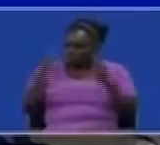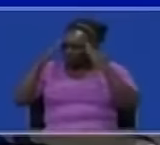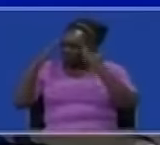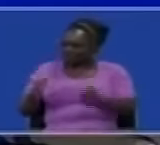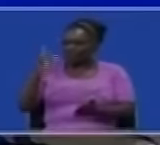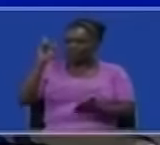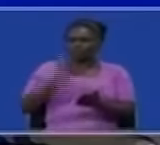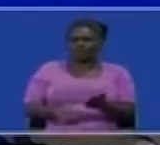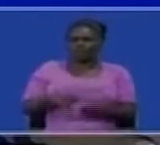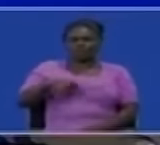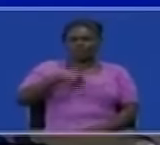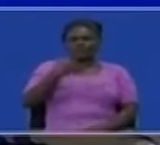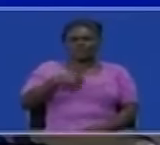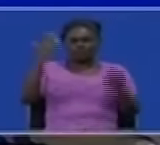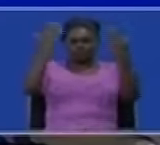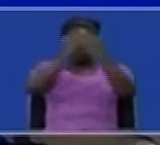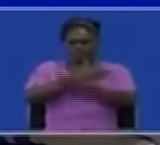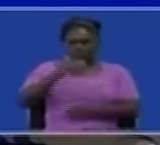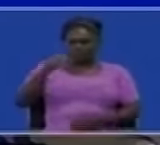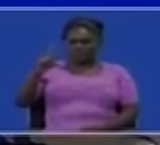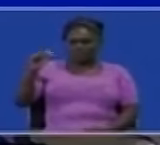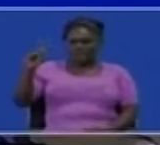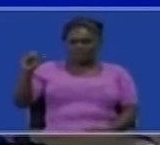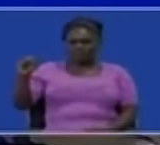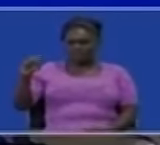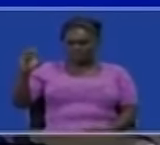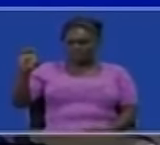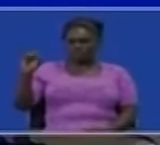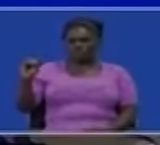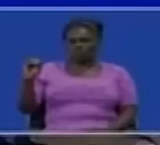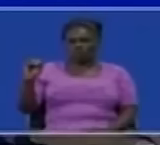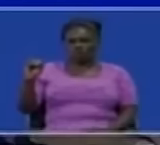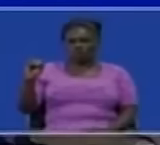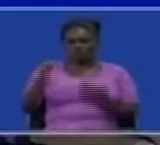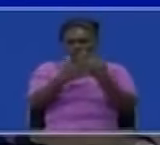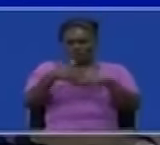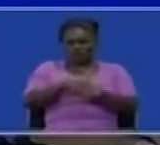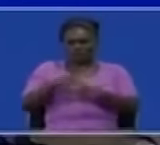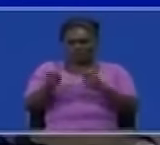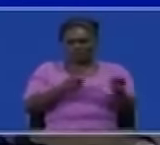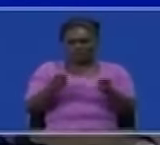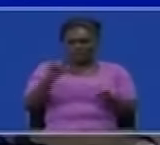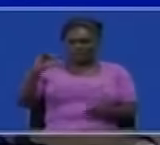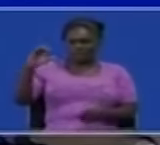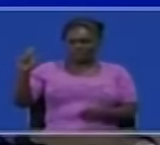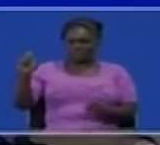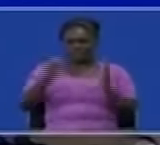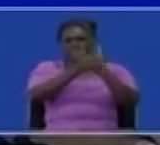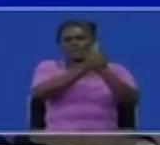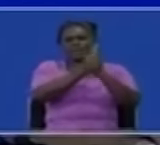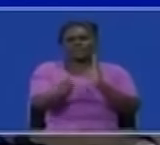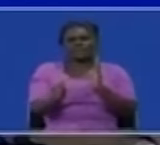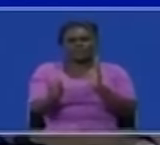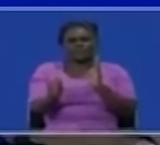on? My guest tonight, John Allen Namu, the CEO of Africa Uncensored. We have John Walubenga, who's an ICT expert and a lecturer